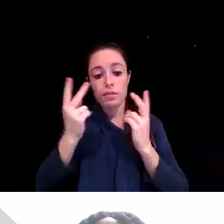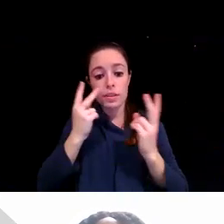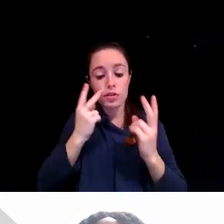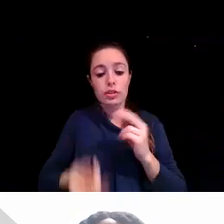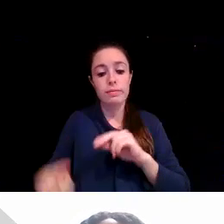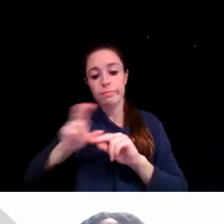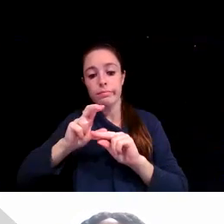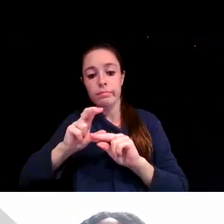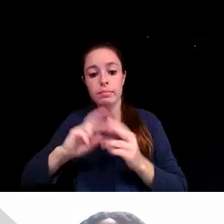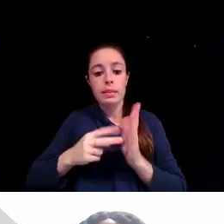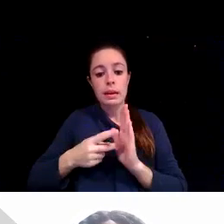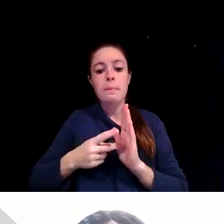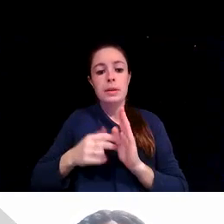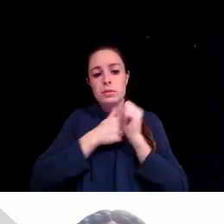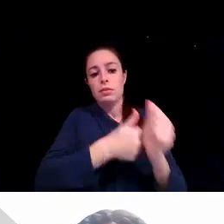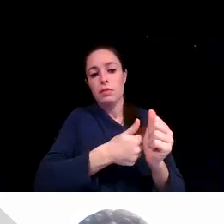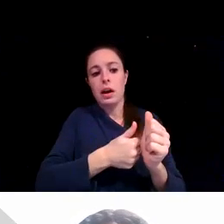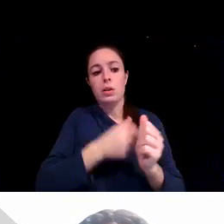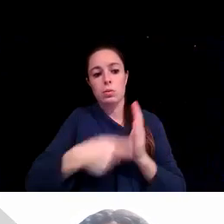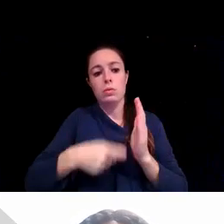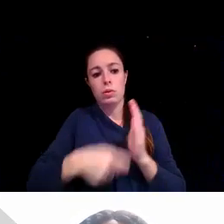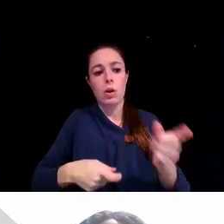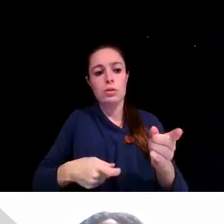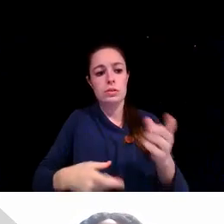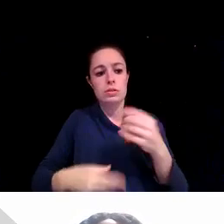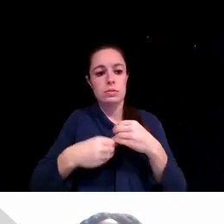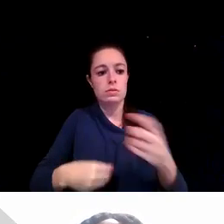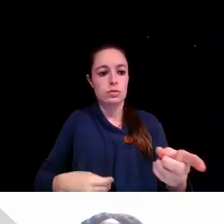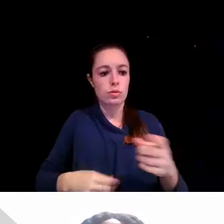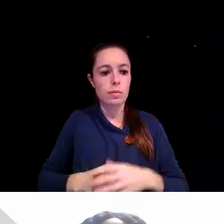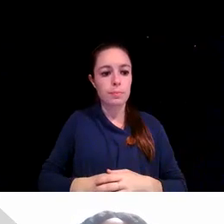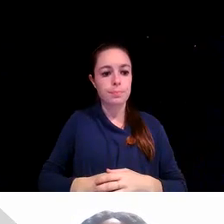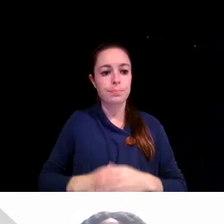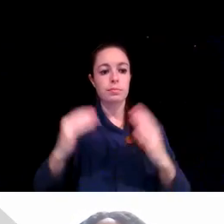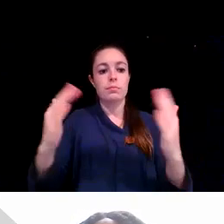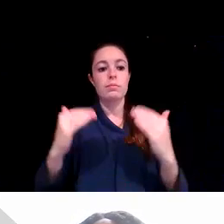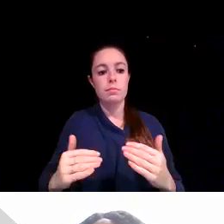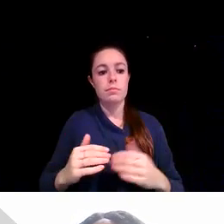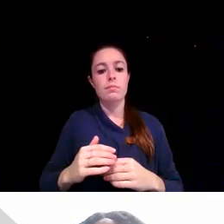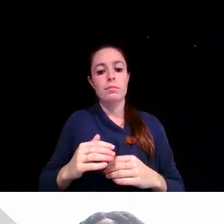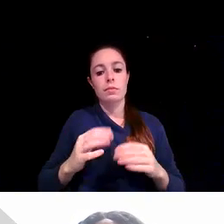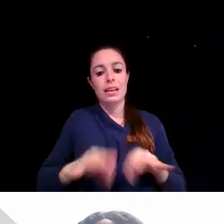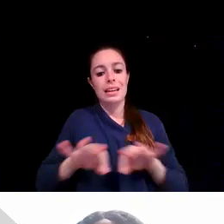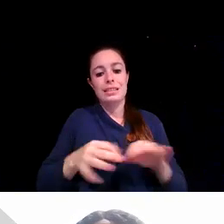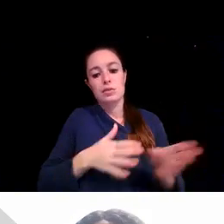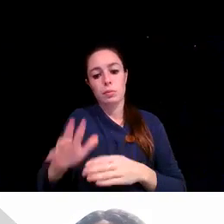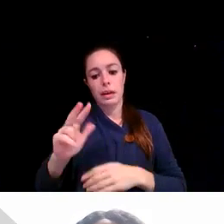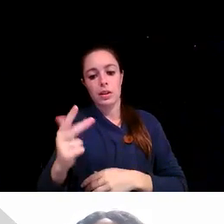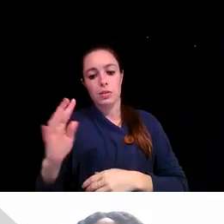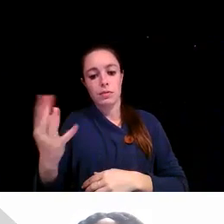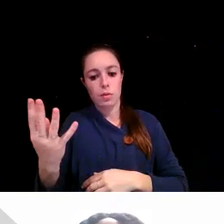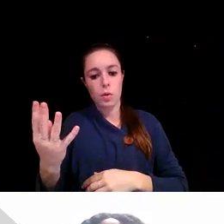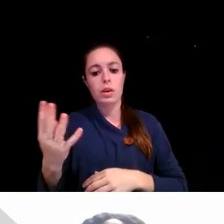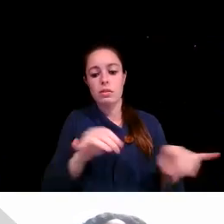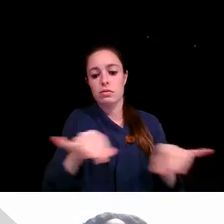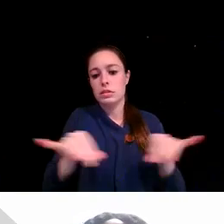costs offered by the plan you are selecting. Essential Plan 3 and 4, since it is similar to Medicaid,